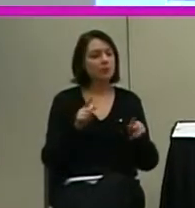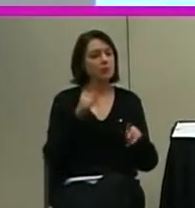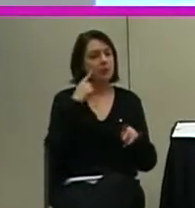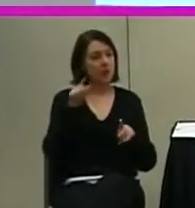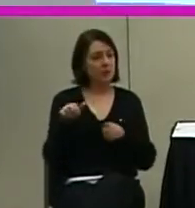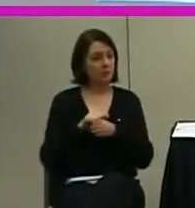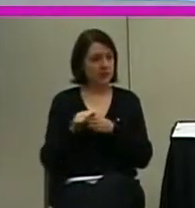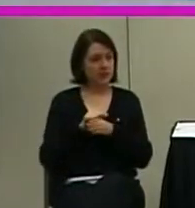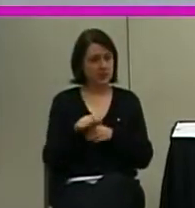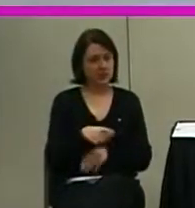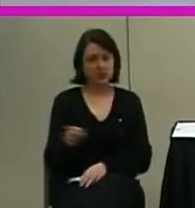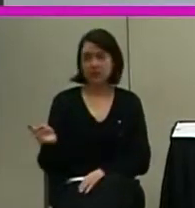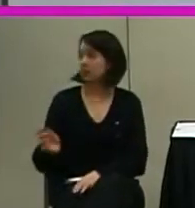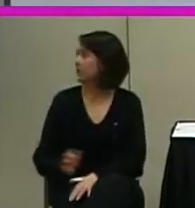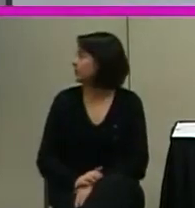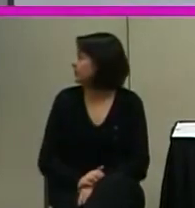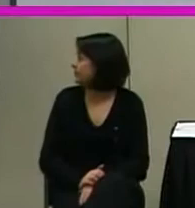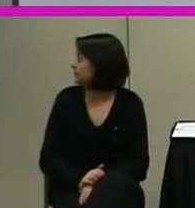them to practice.